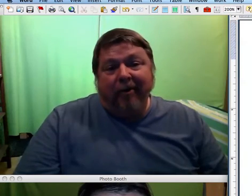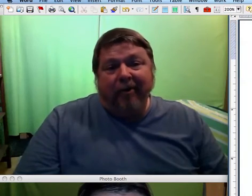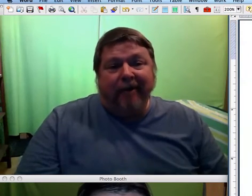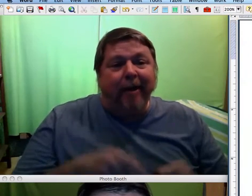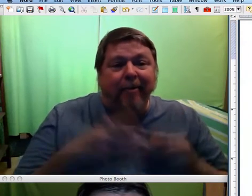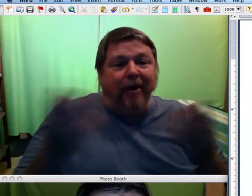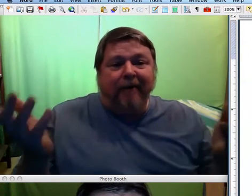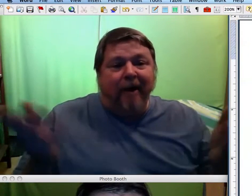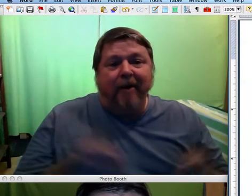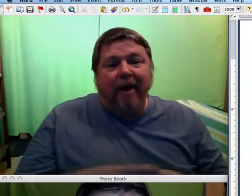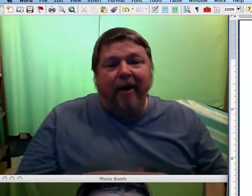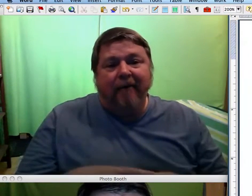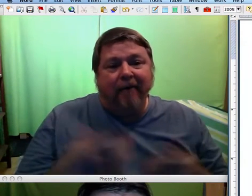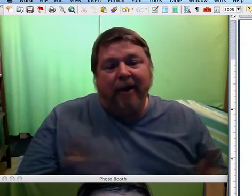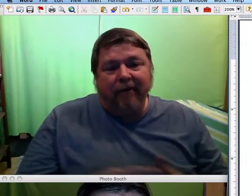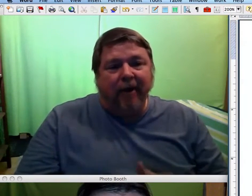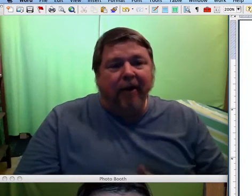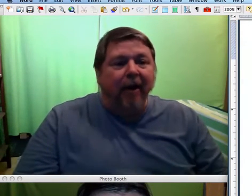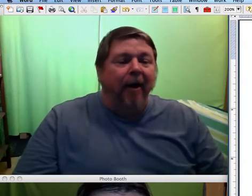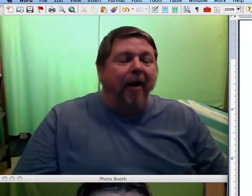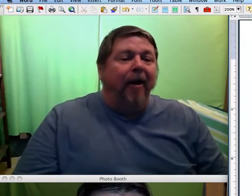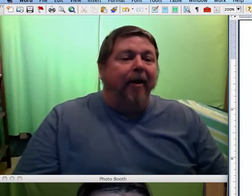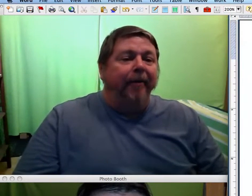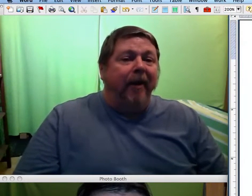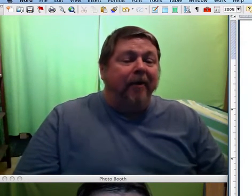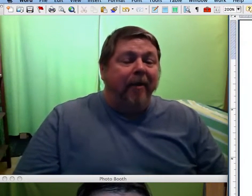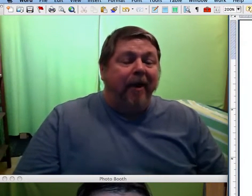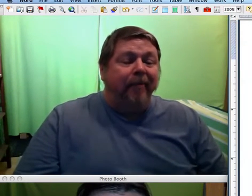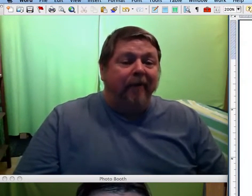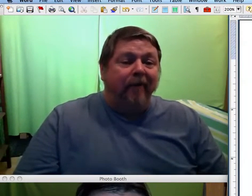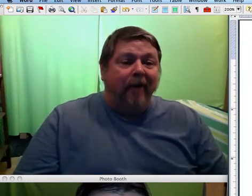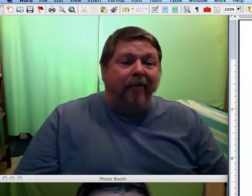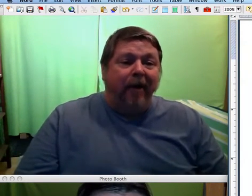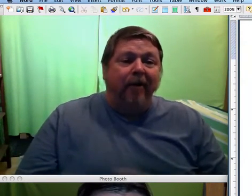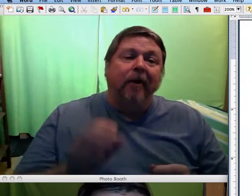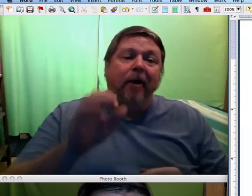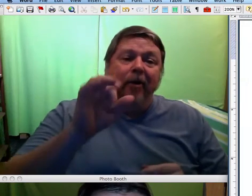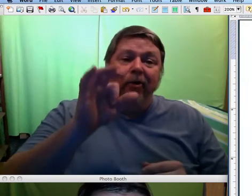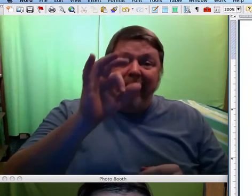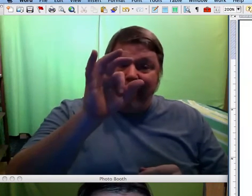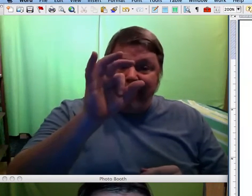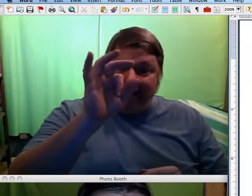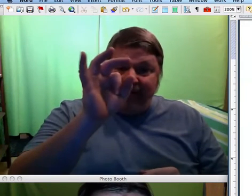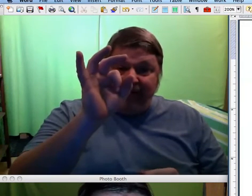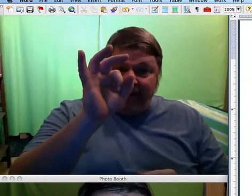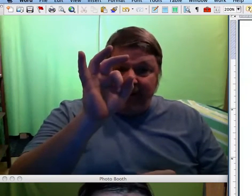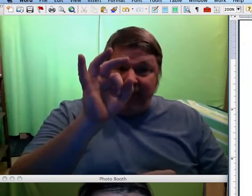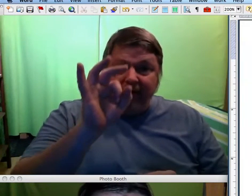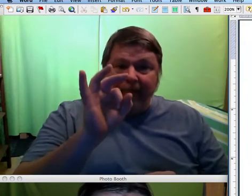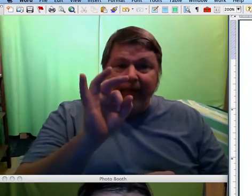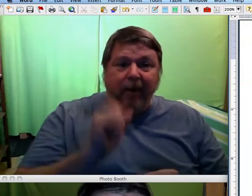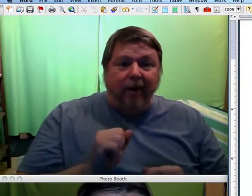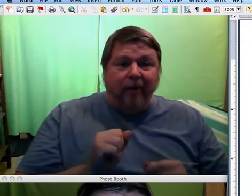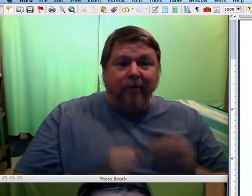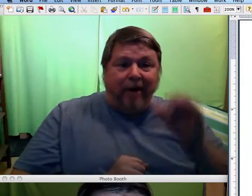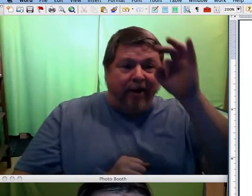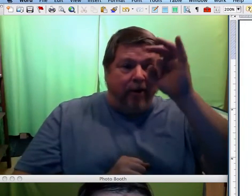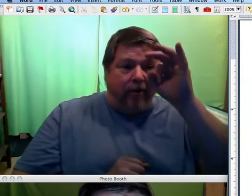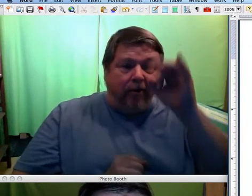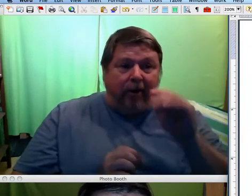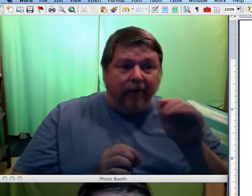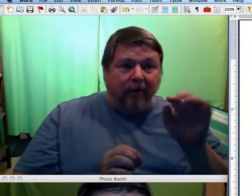too. You just tape the inside of the glasses or the outside. And some aspects of deaf blindness, you may have some restricted vision. So you might